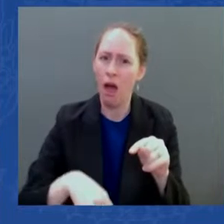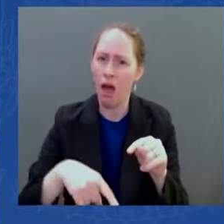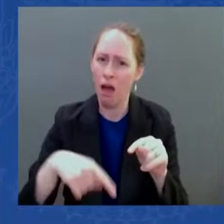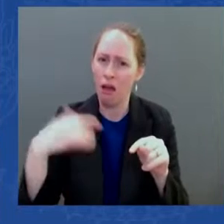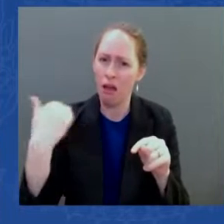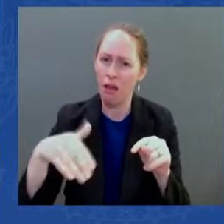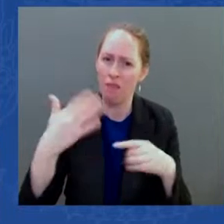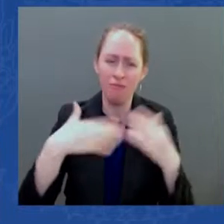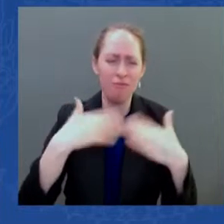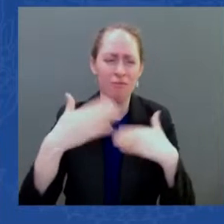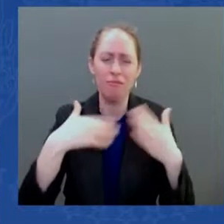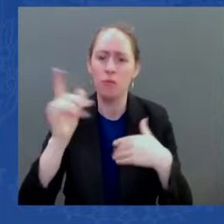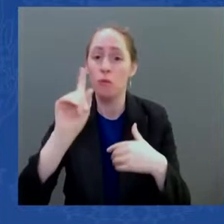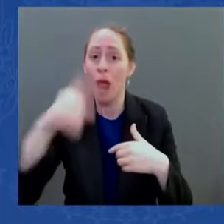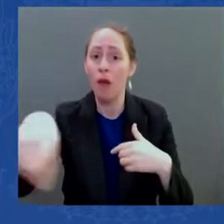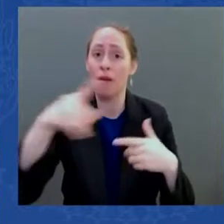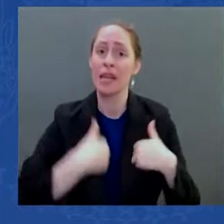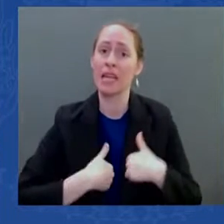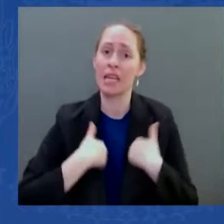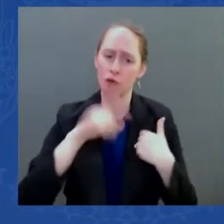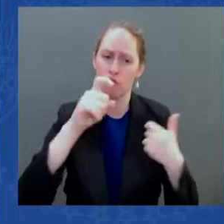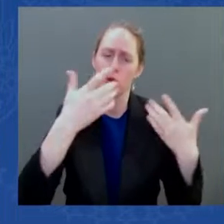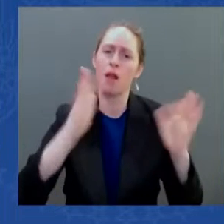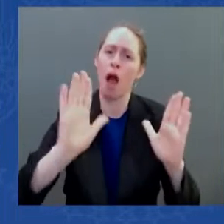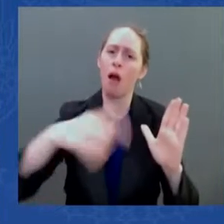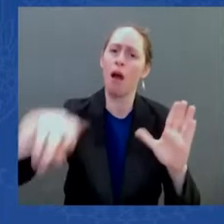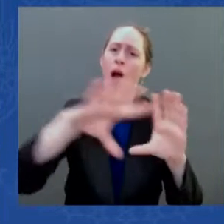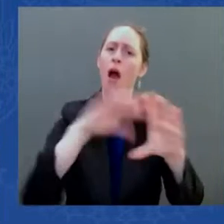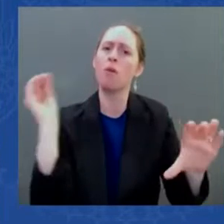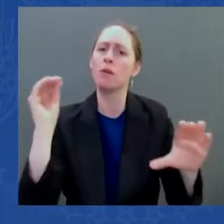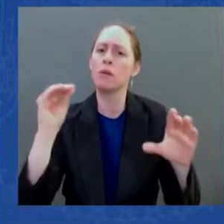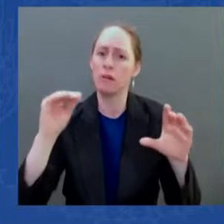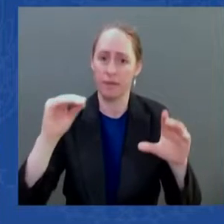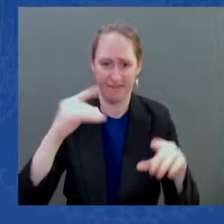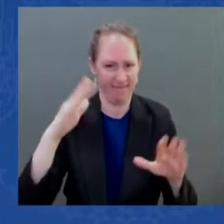is no evidence yet that Mariupol is completely fallen.